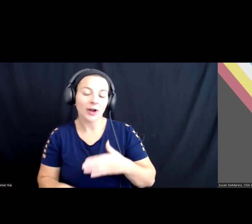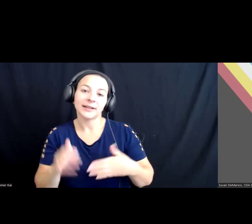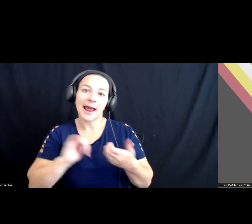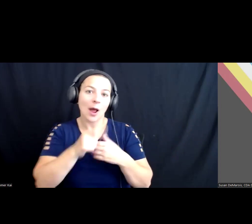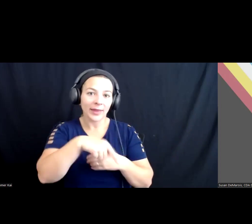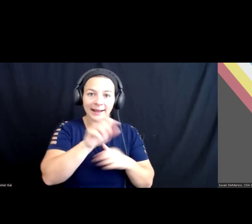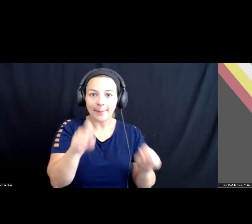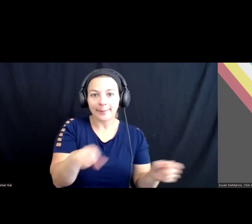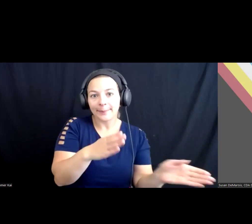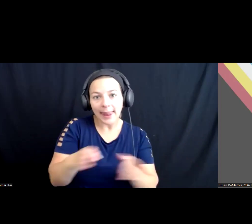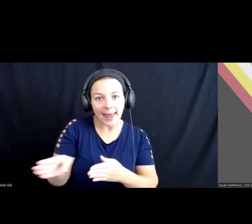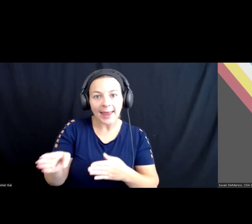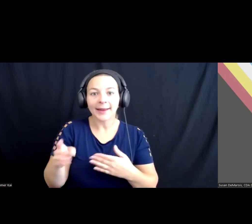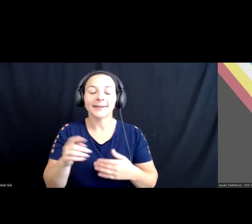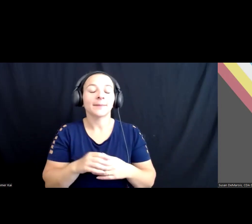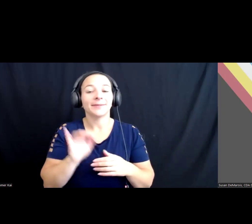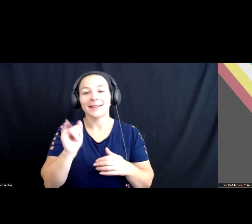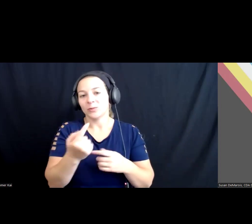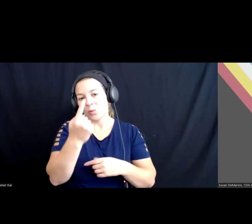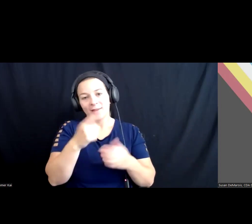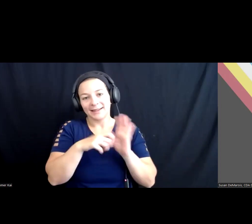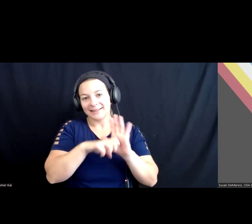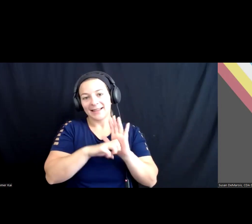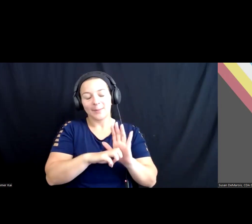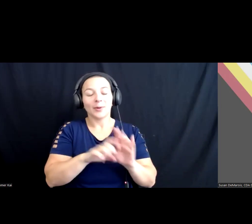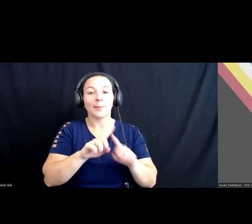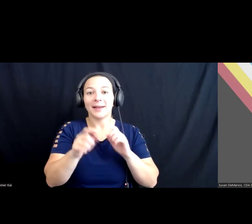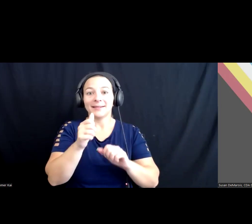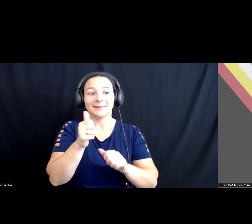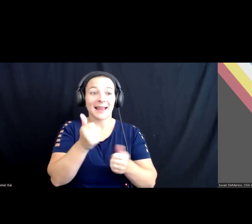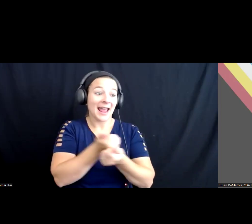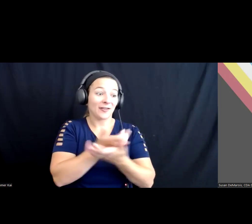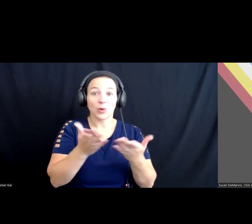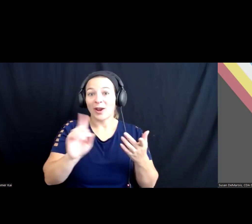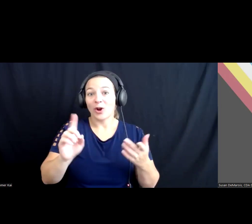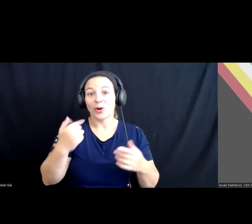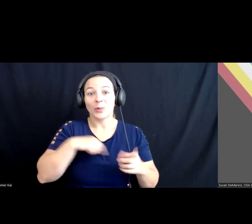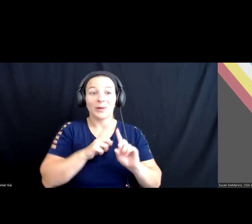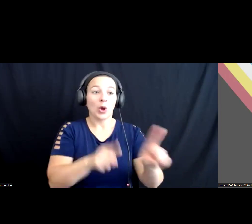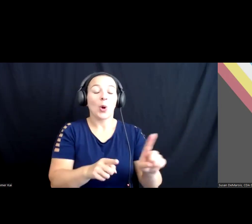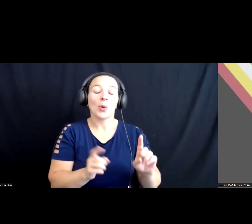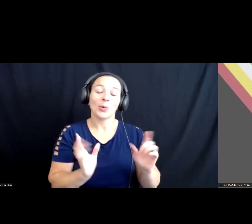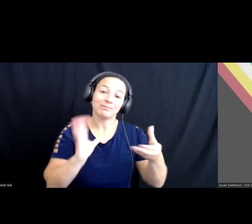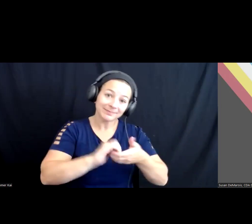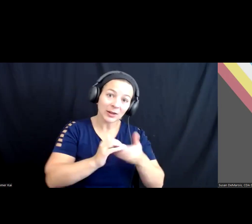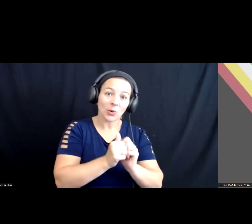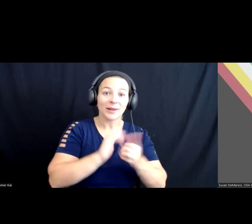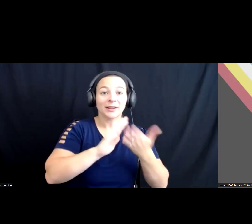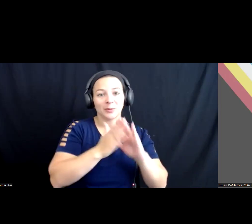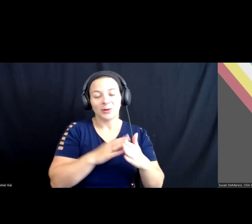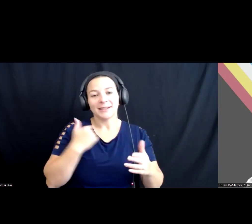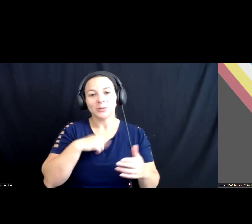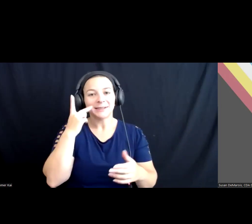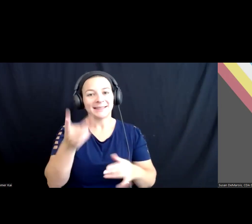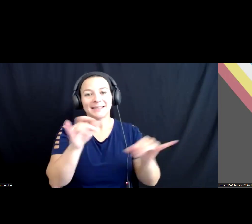plan? That's just one example, but everywhere we go in partnership with our community, these are the questions that were